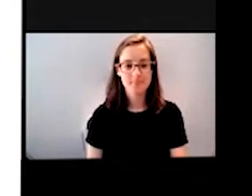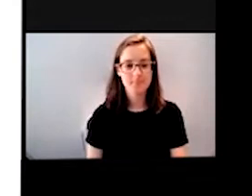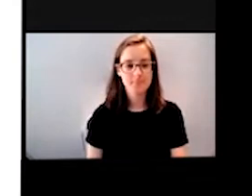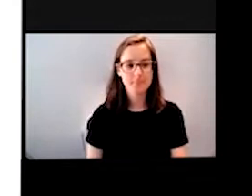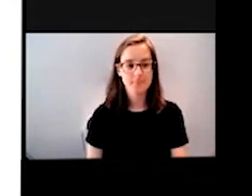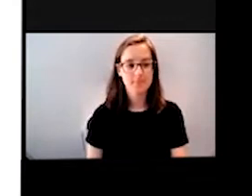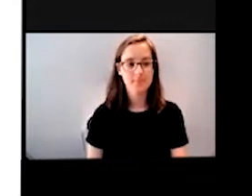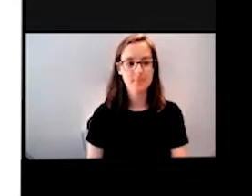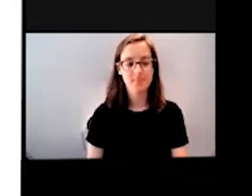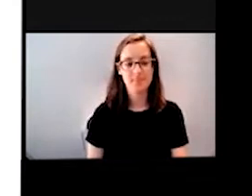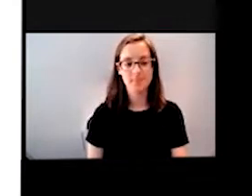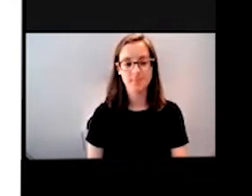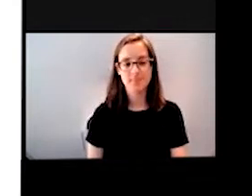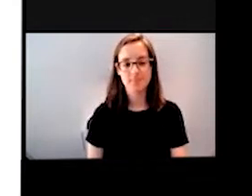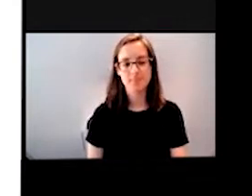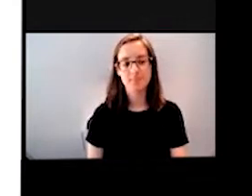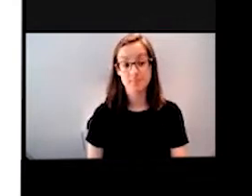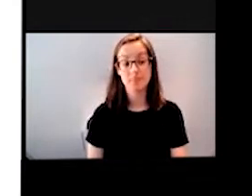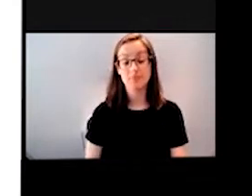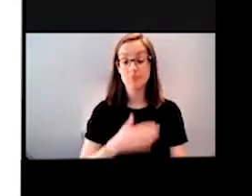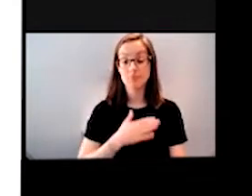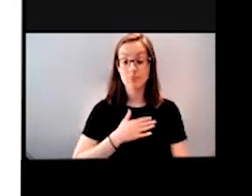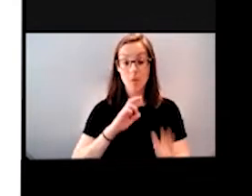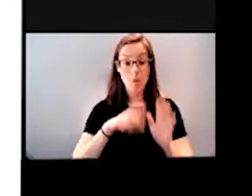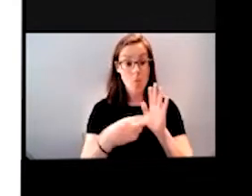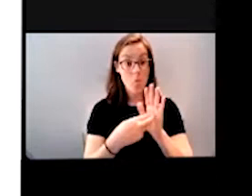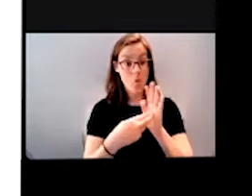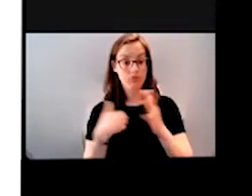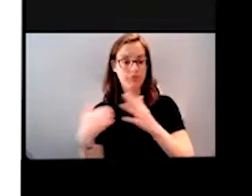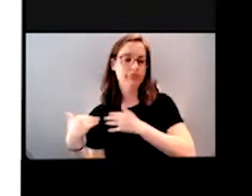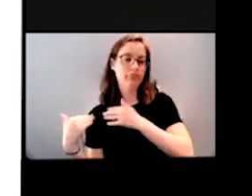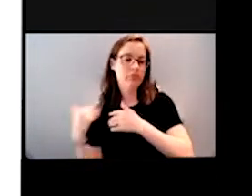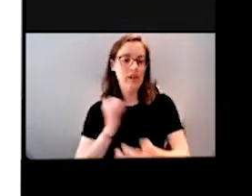So part of my role is overseeing our helpline.